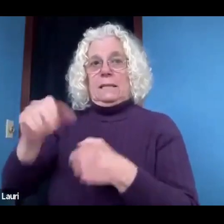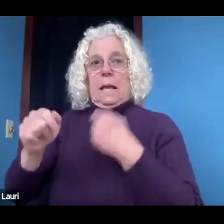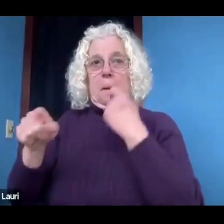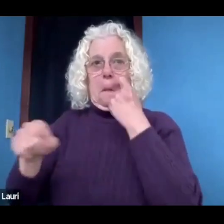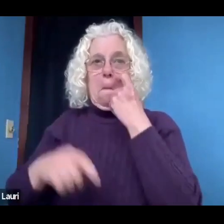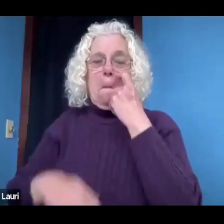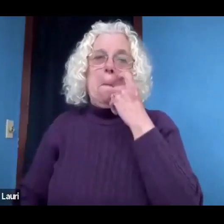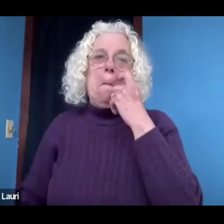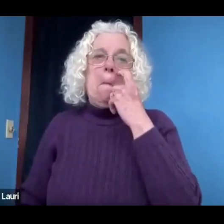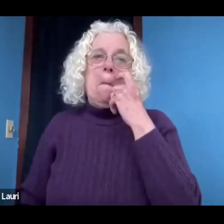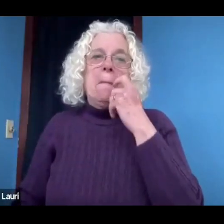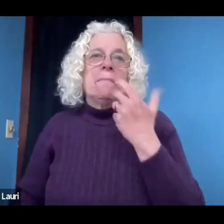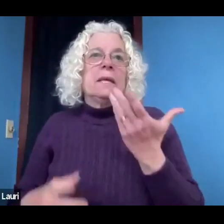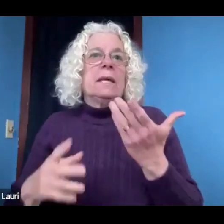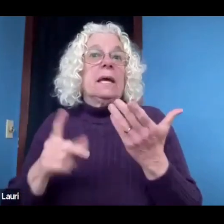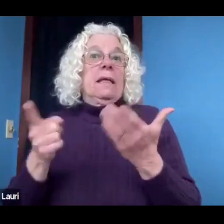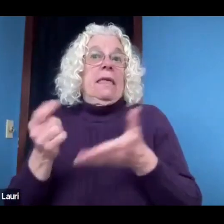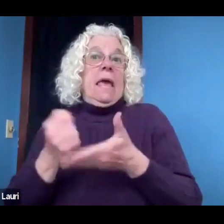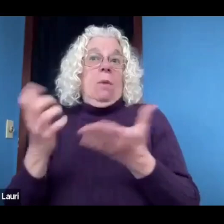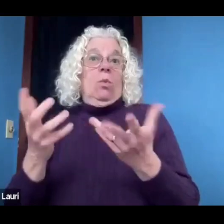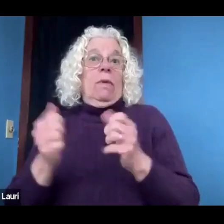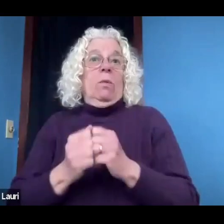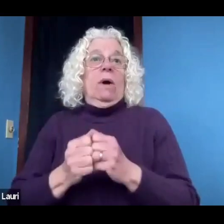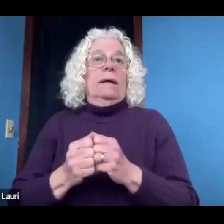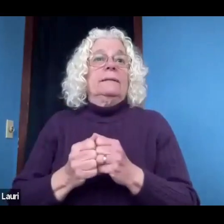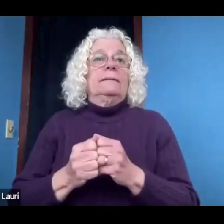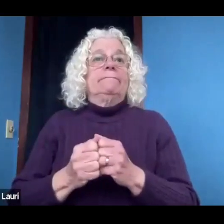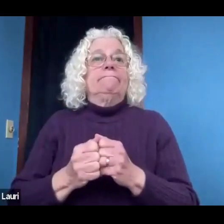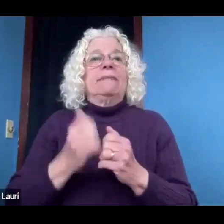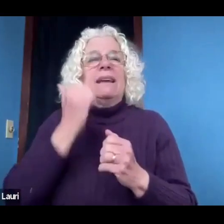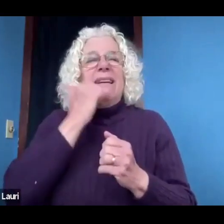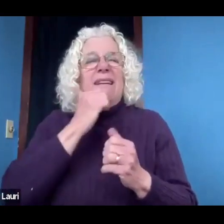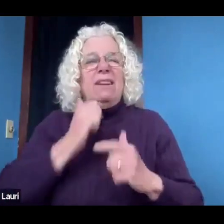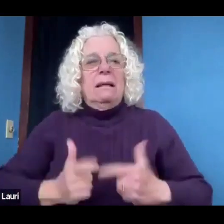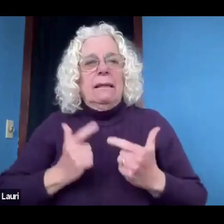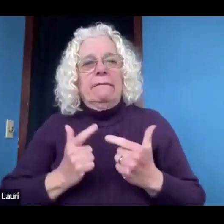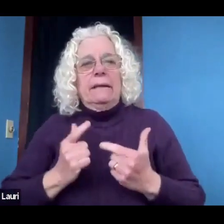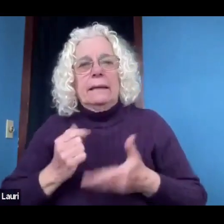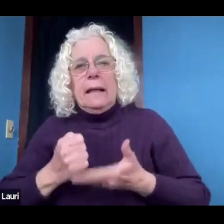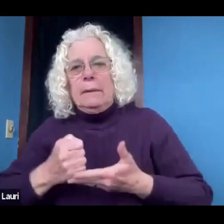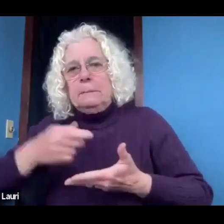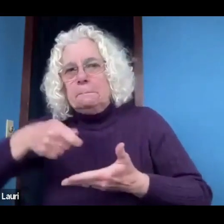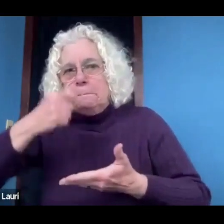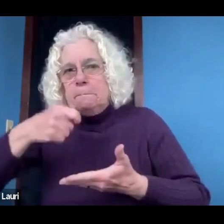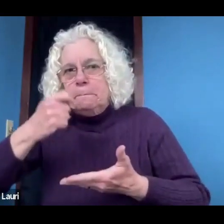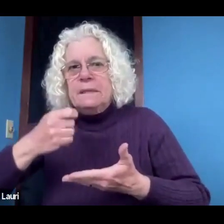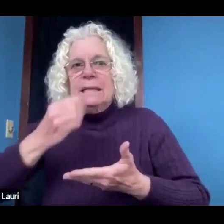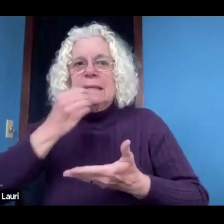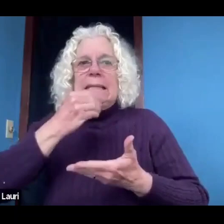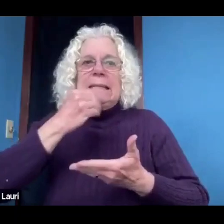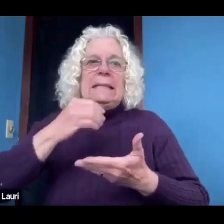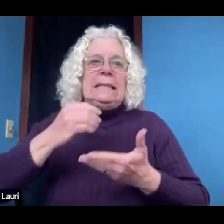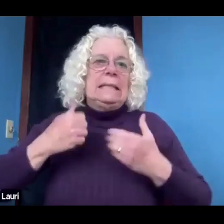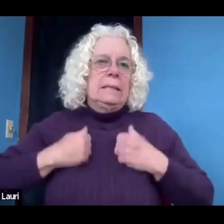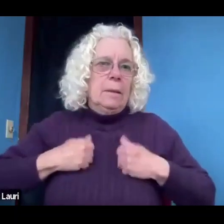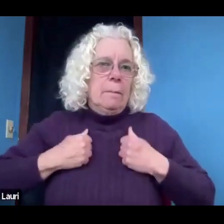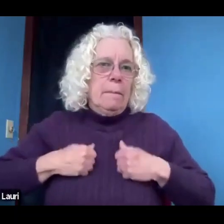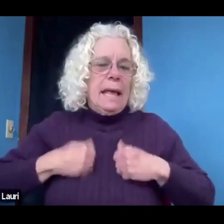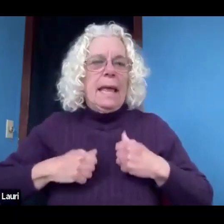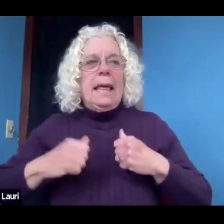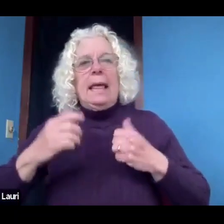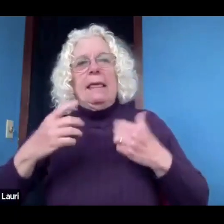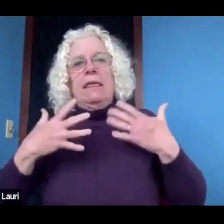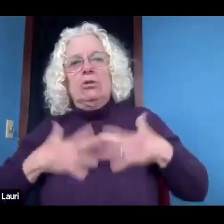those activities could be things like those activities of daily living, eating, toileting, grooming, dressing, bathing,